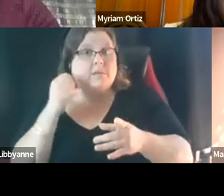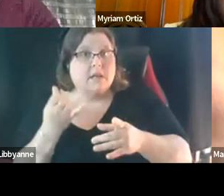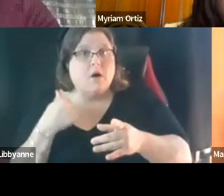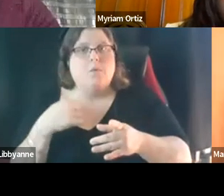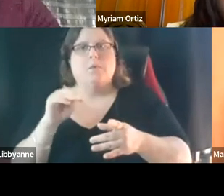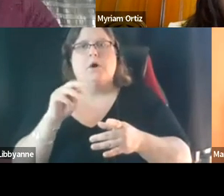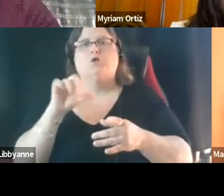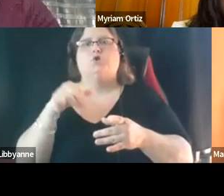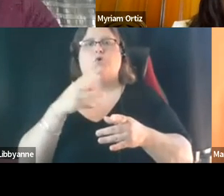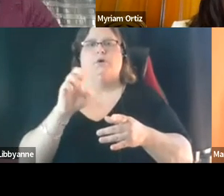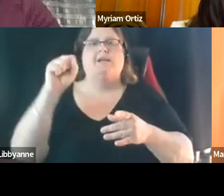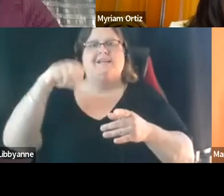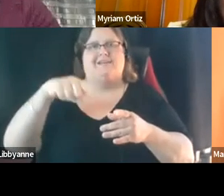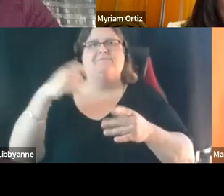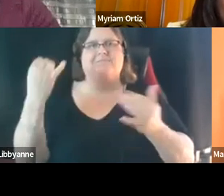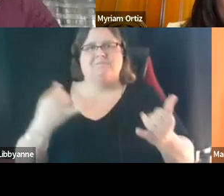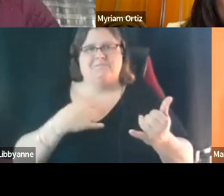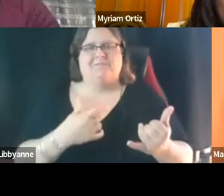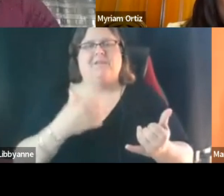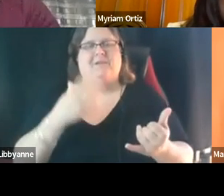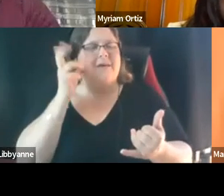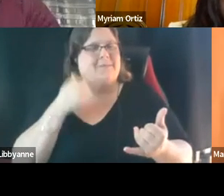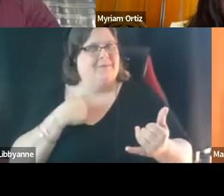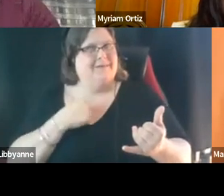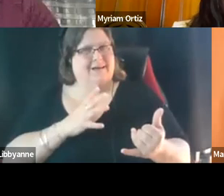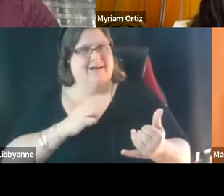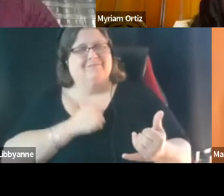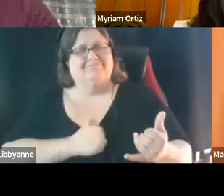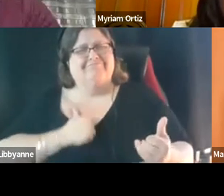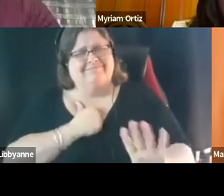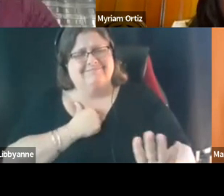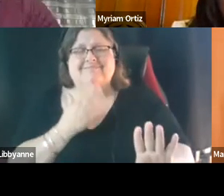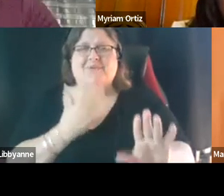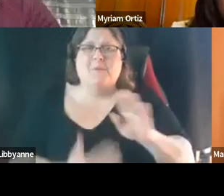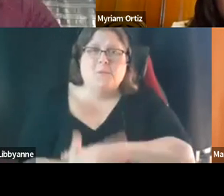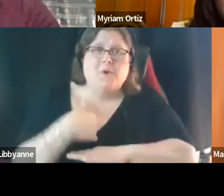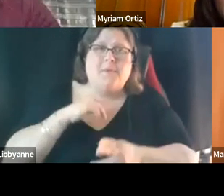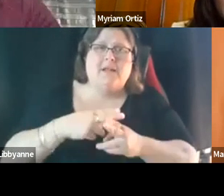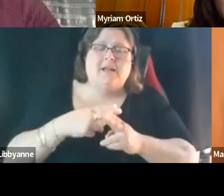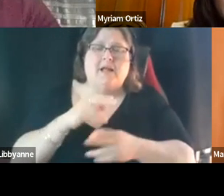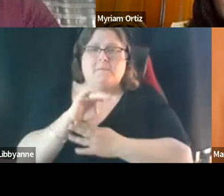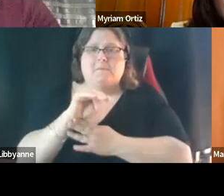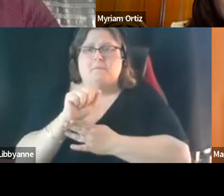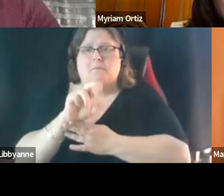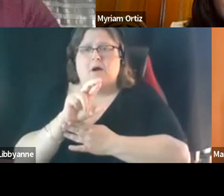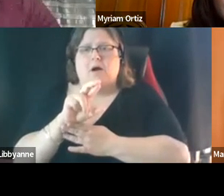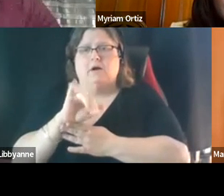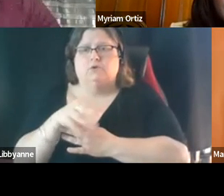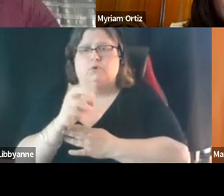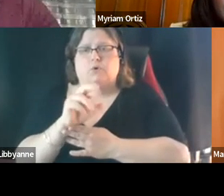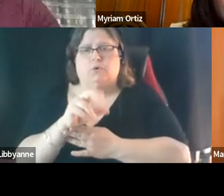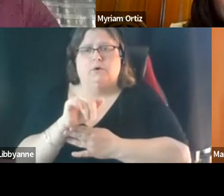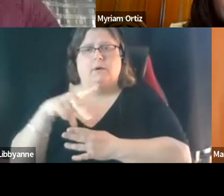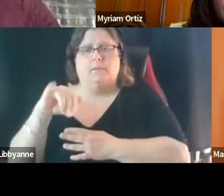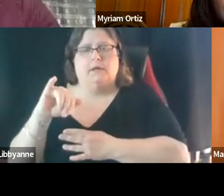you. Thank you, Marjorie. My apologies. No worries. Good morning. My name is Marjorie Pita. I work at the Rafael